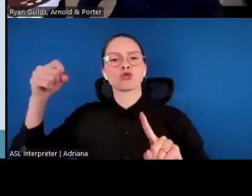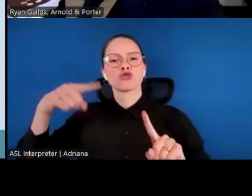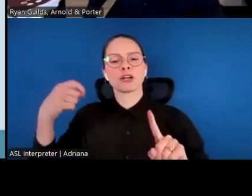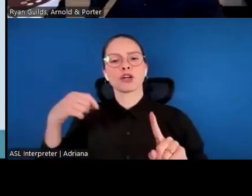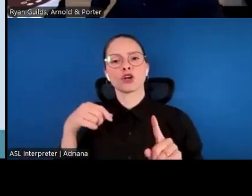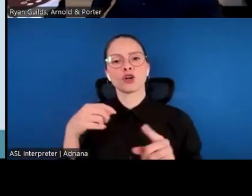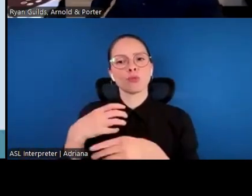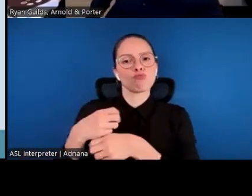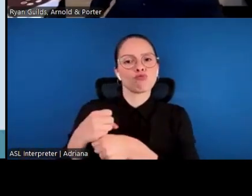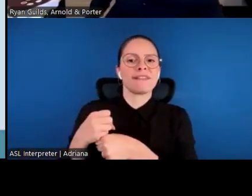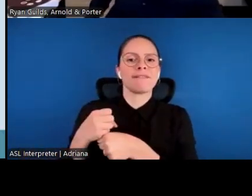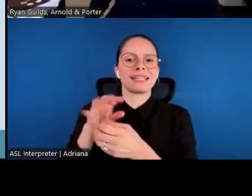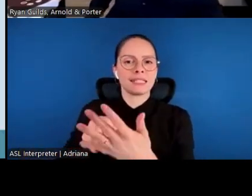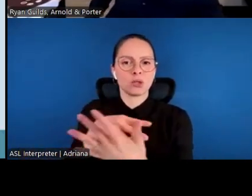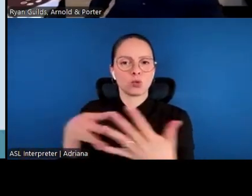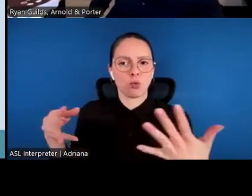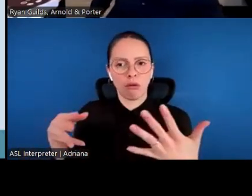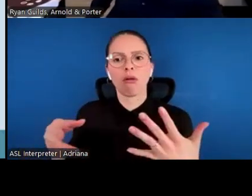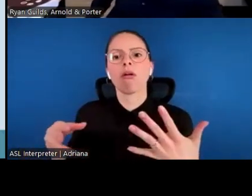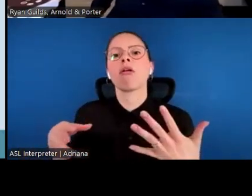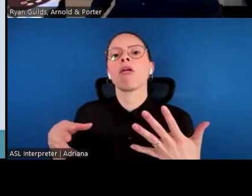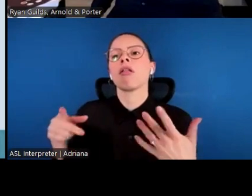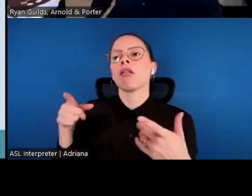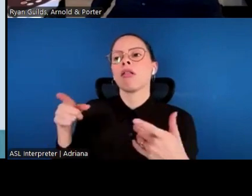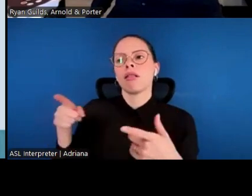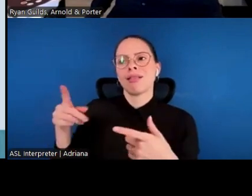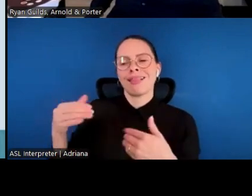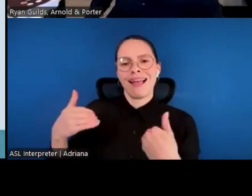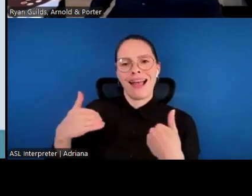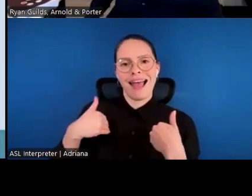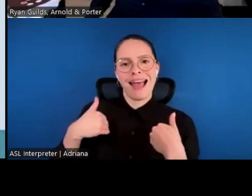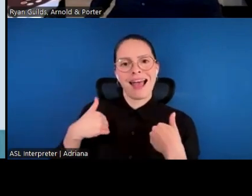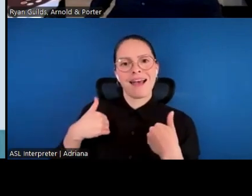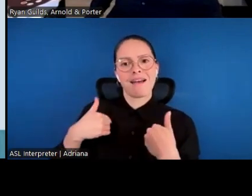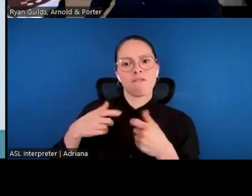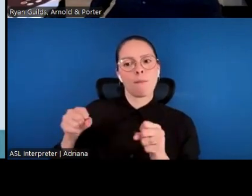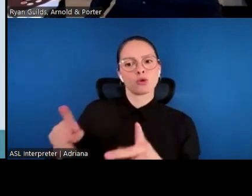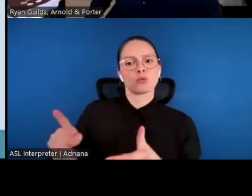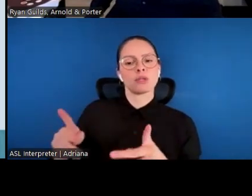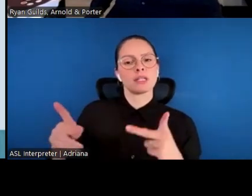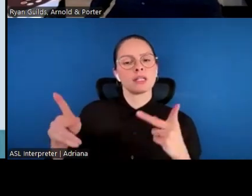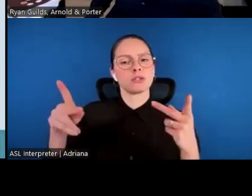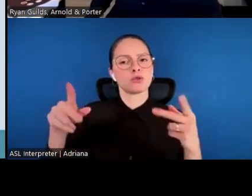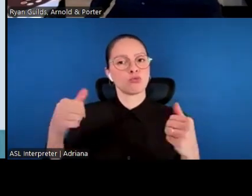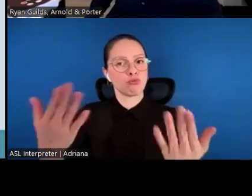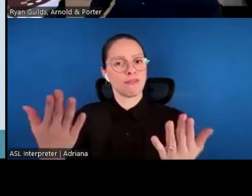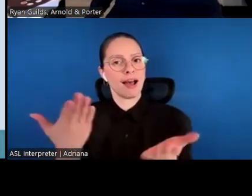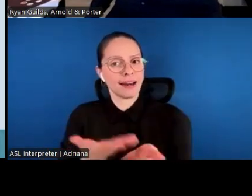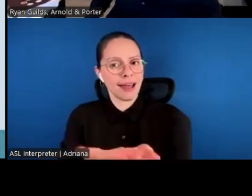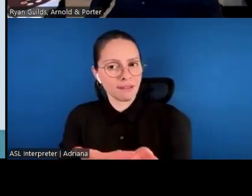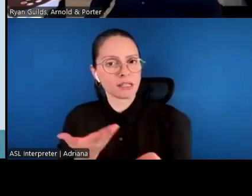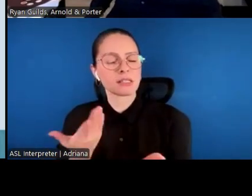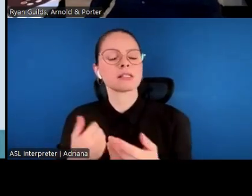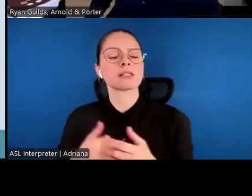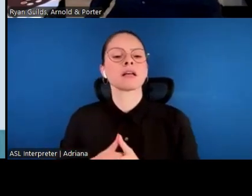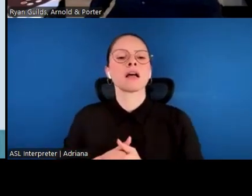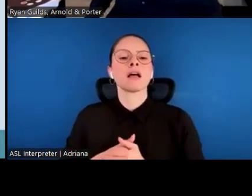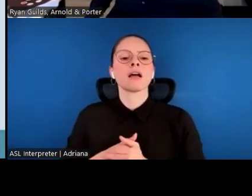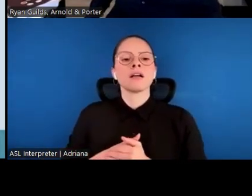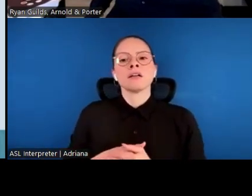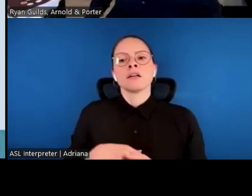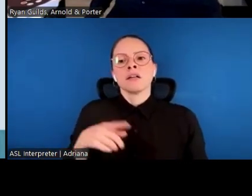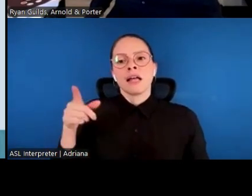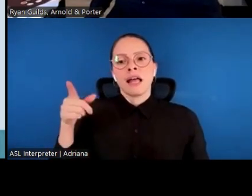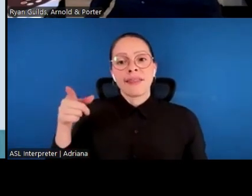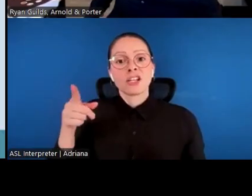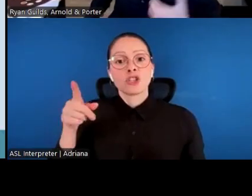has the burden of proving why the evidence, if governed by 412, if it is propensity or sexual history information, should be admissible